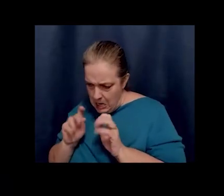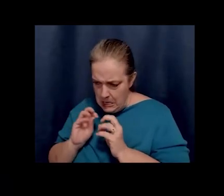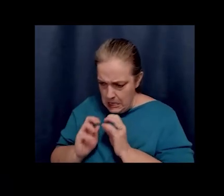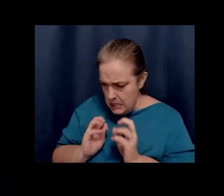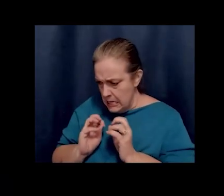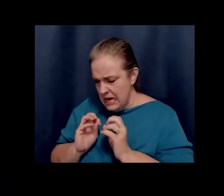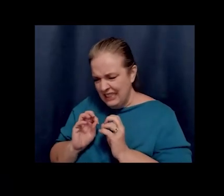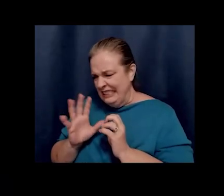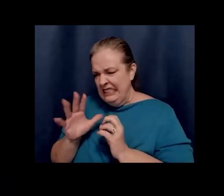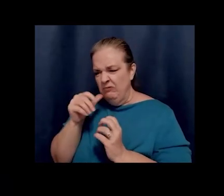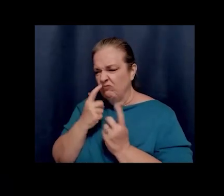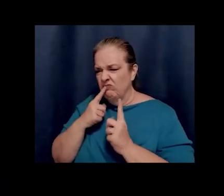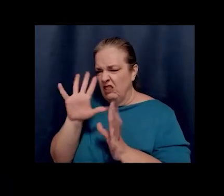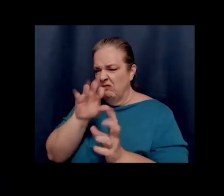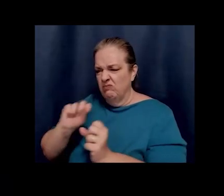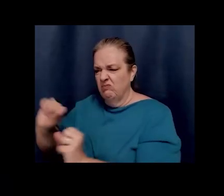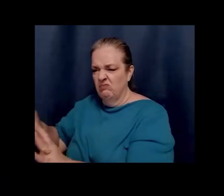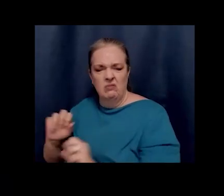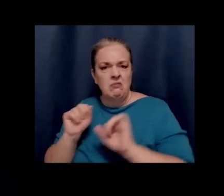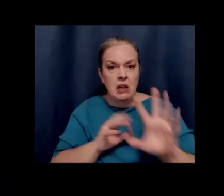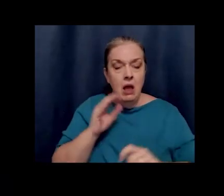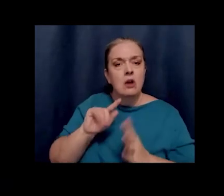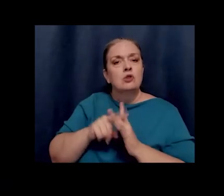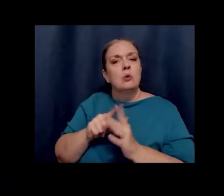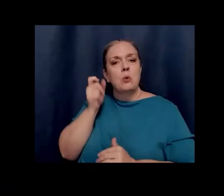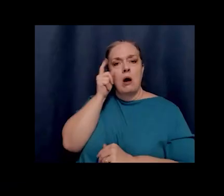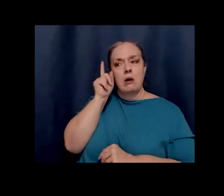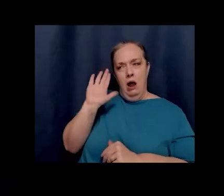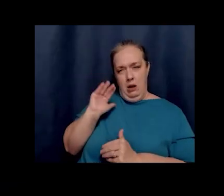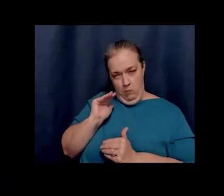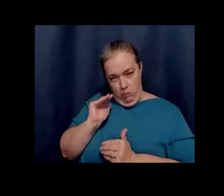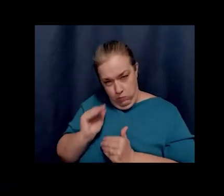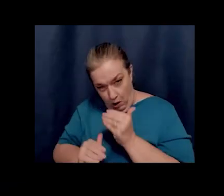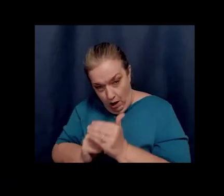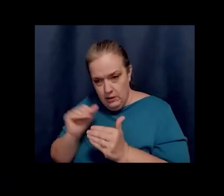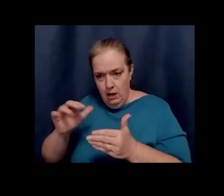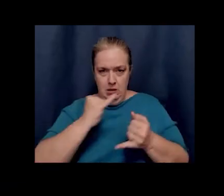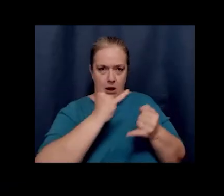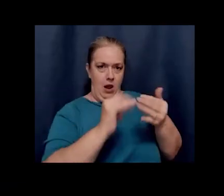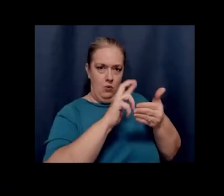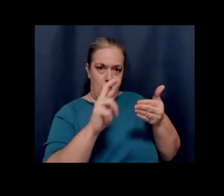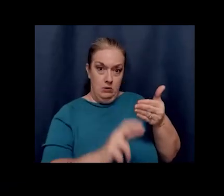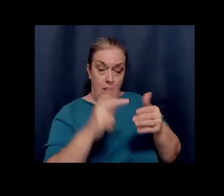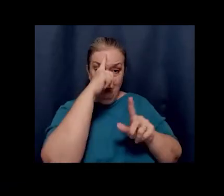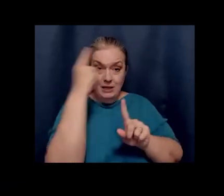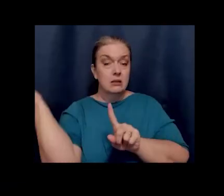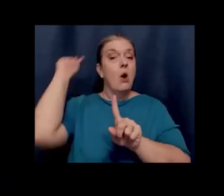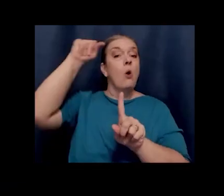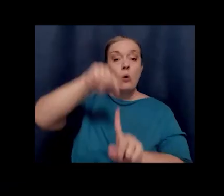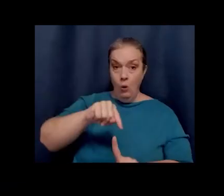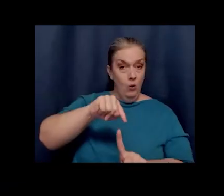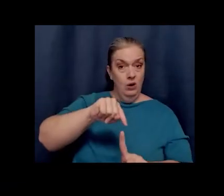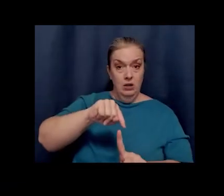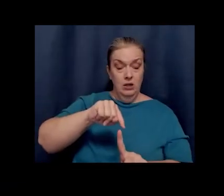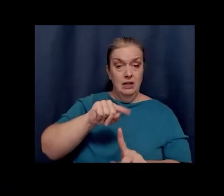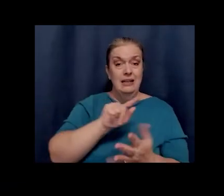can start to make connections between the process and the finished works, because at their very core, these